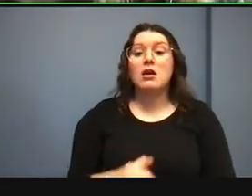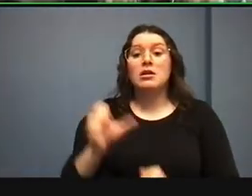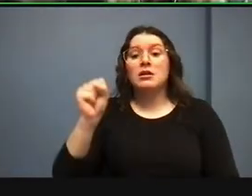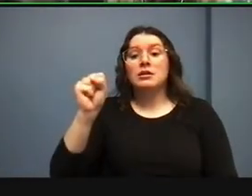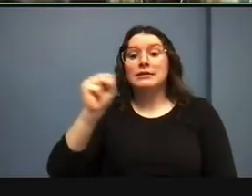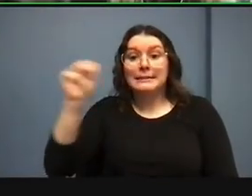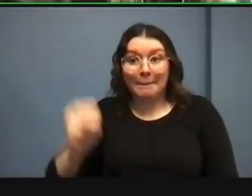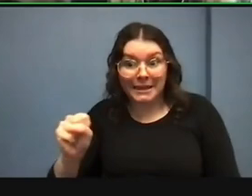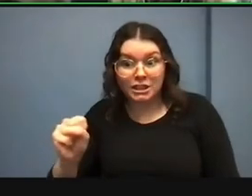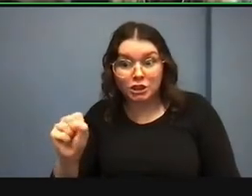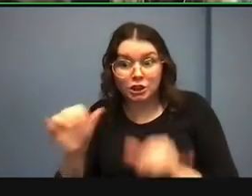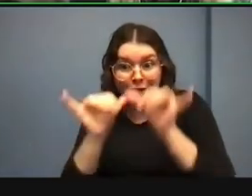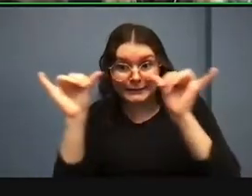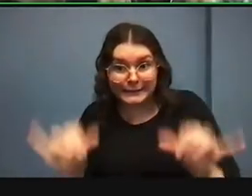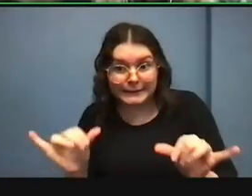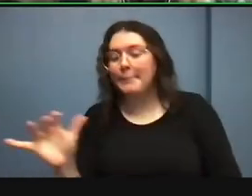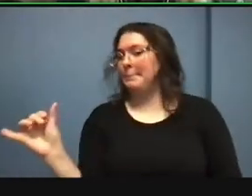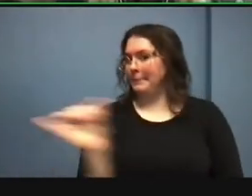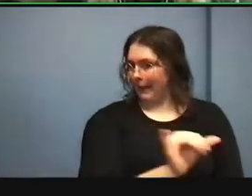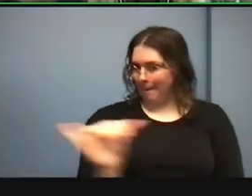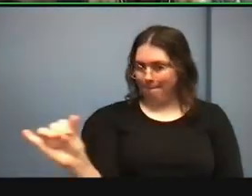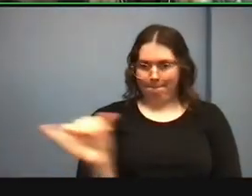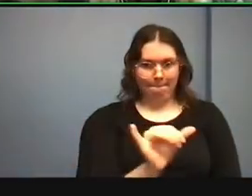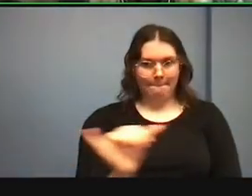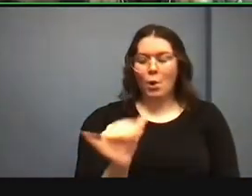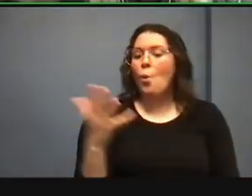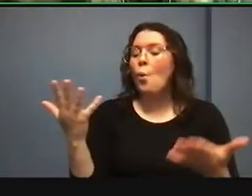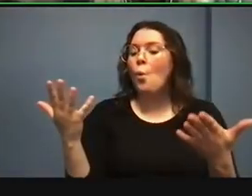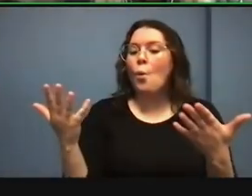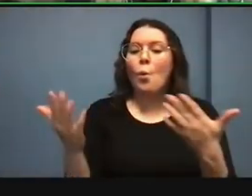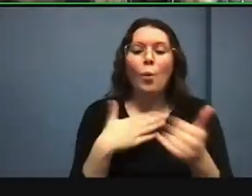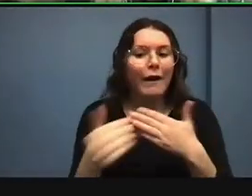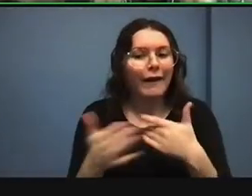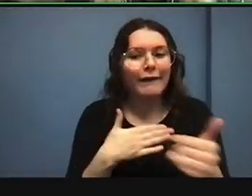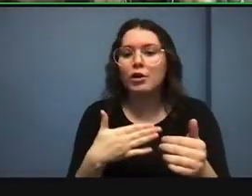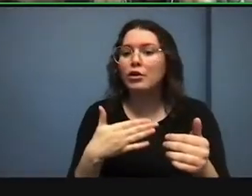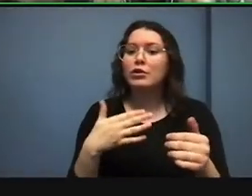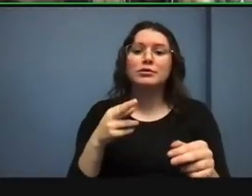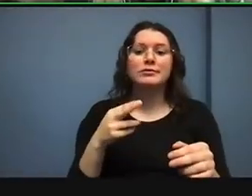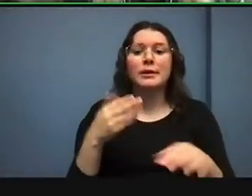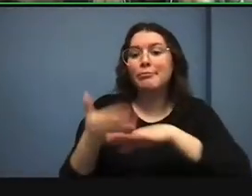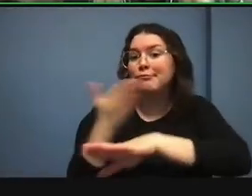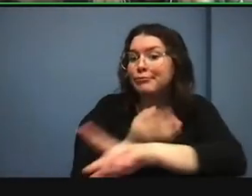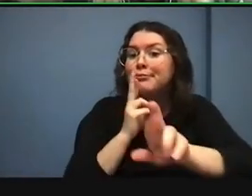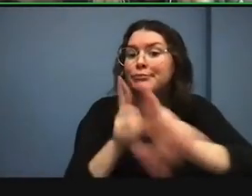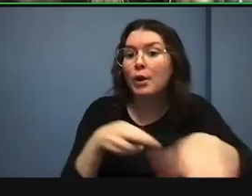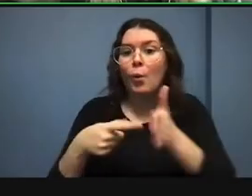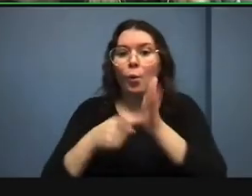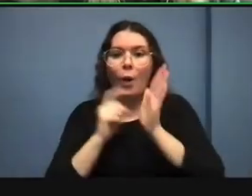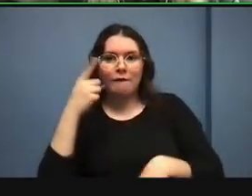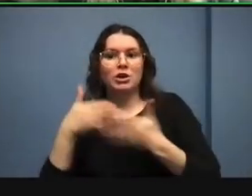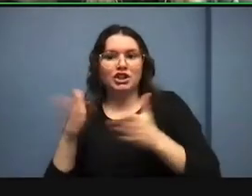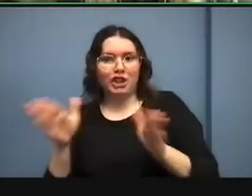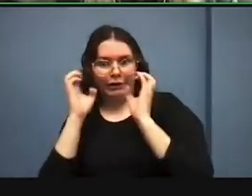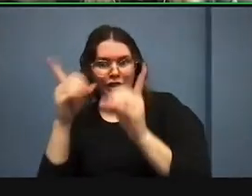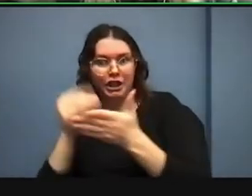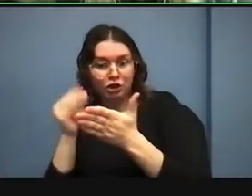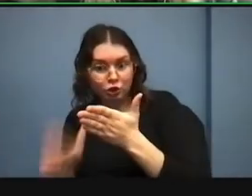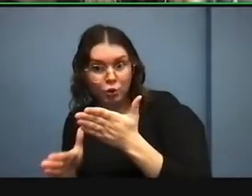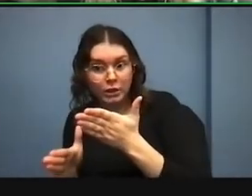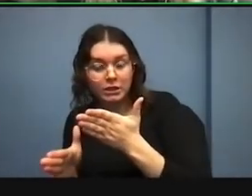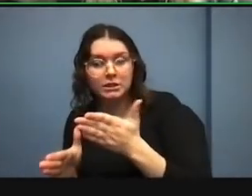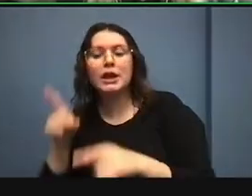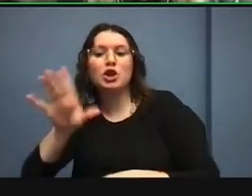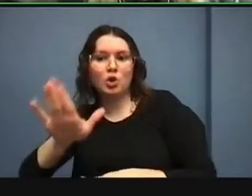system, same interval. Whatever the progress reporting requirements for general education students are in